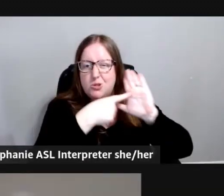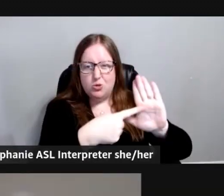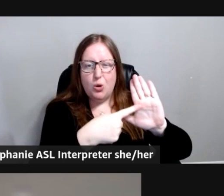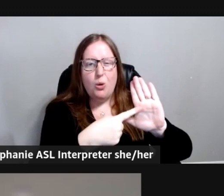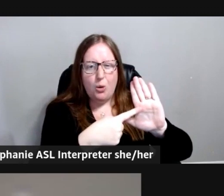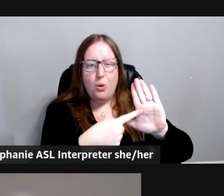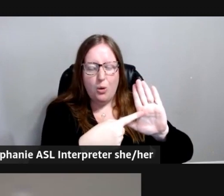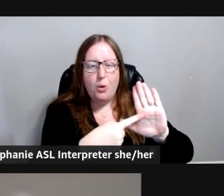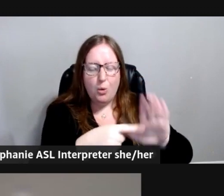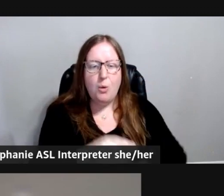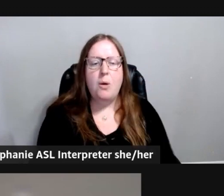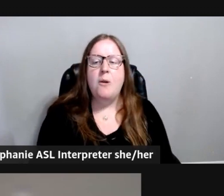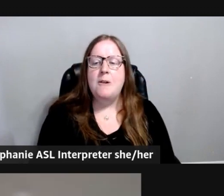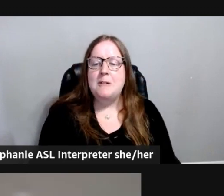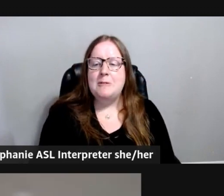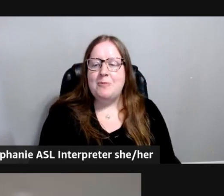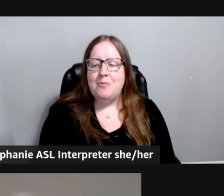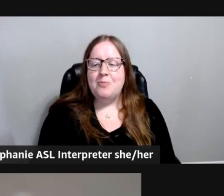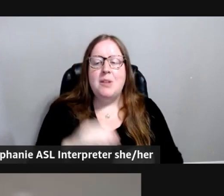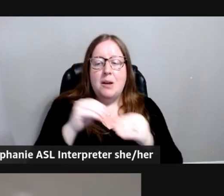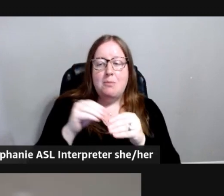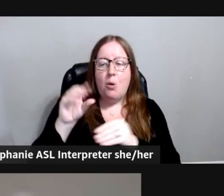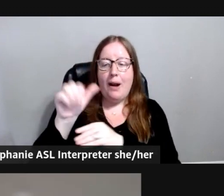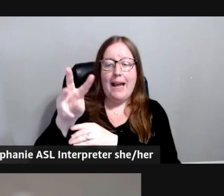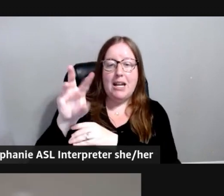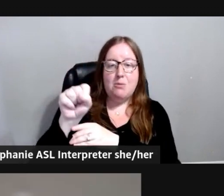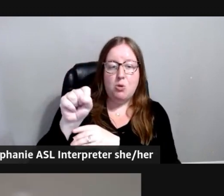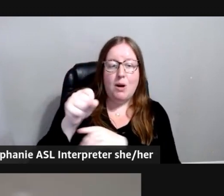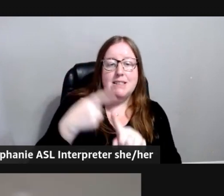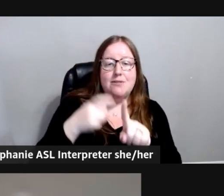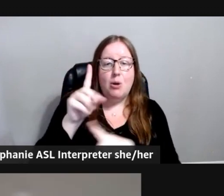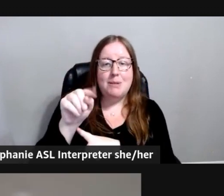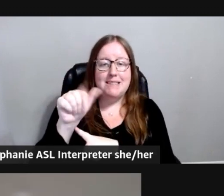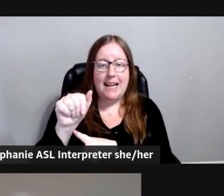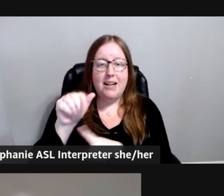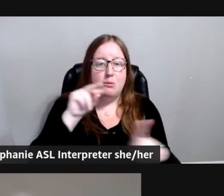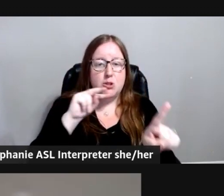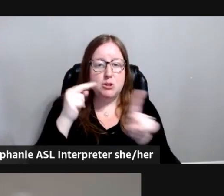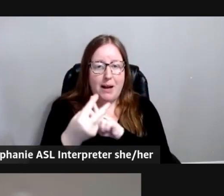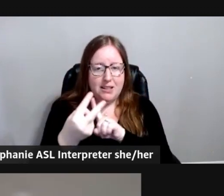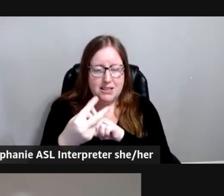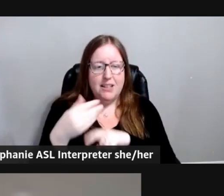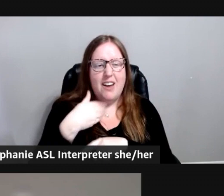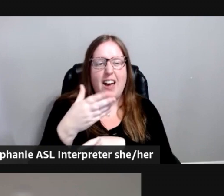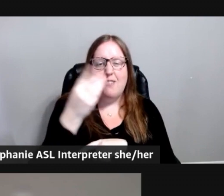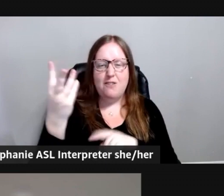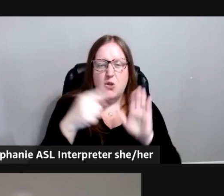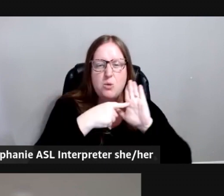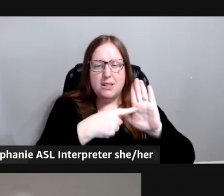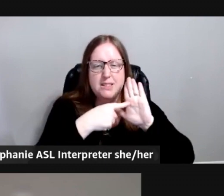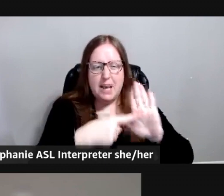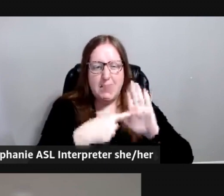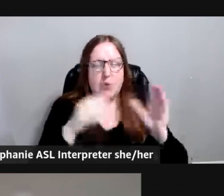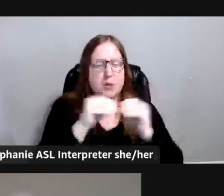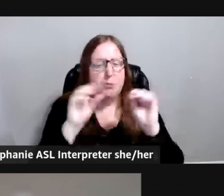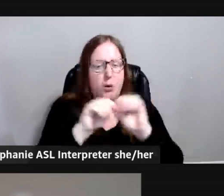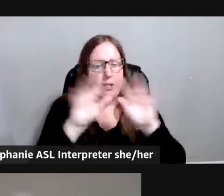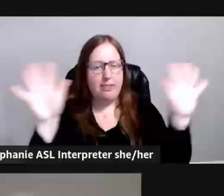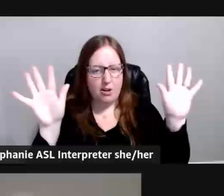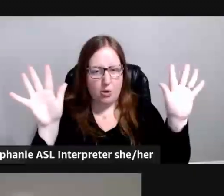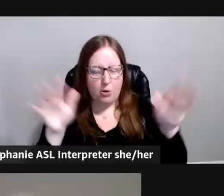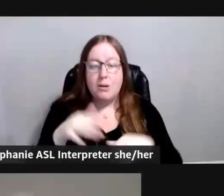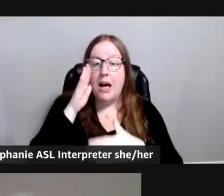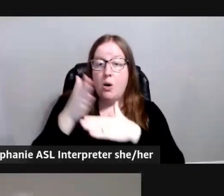you what AWS provides from a dataset standpoint. I want to show a few examples so that it makes it more clear. So let me share